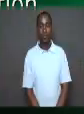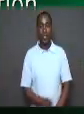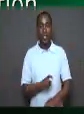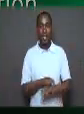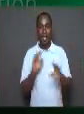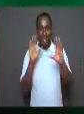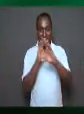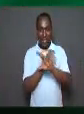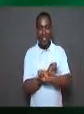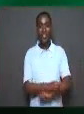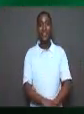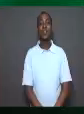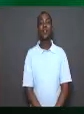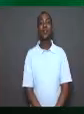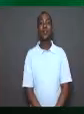Time's up.